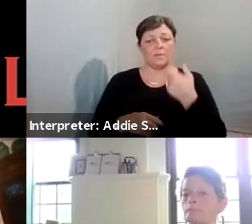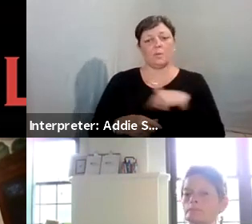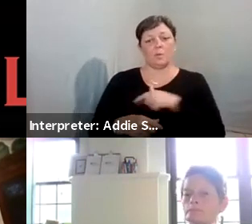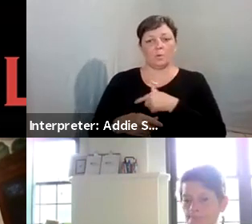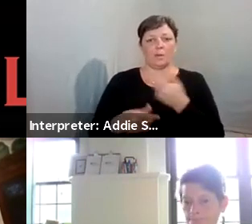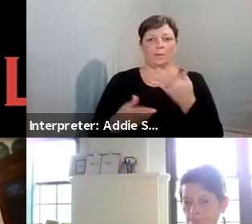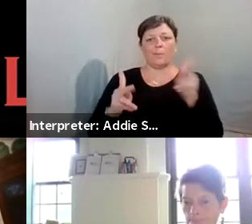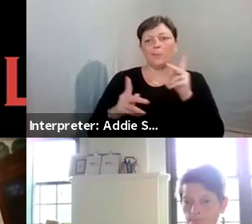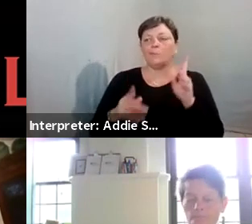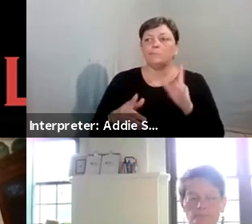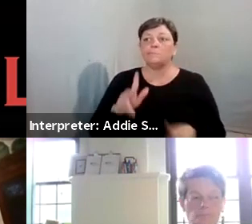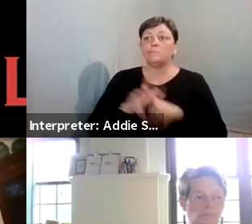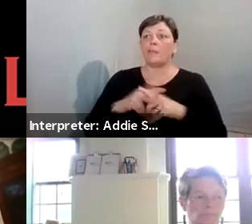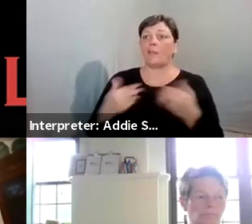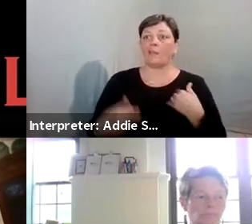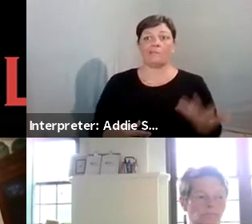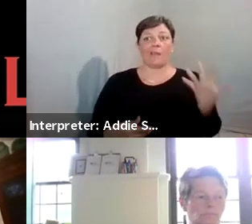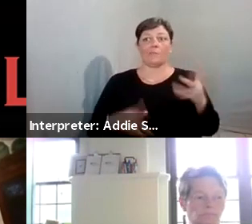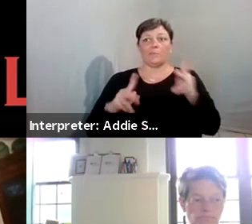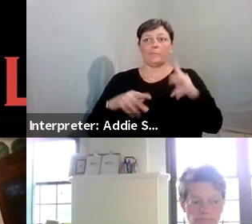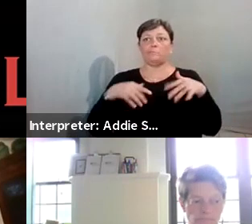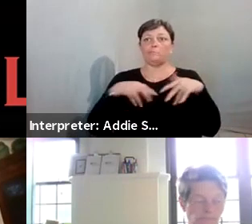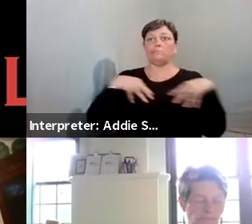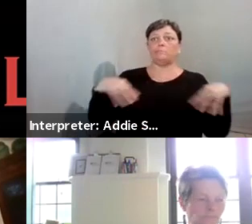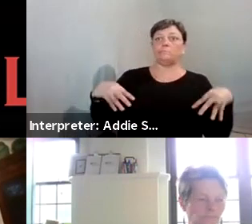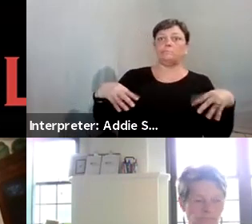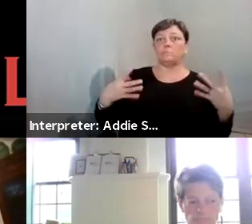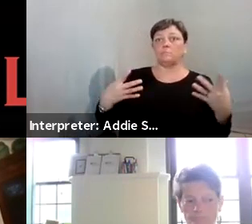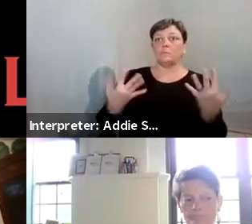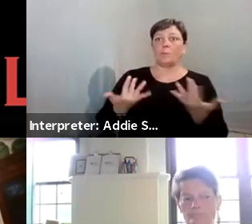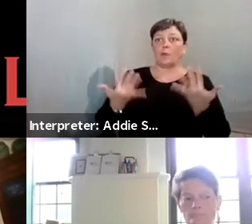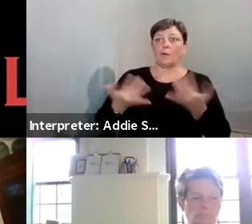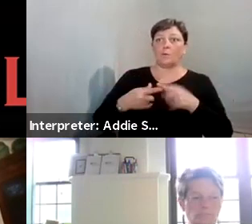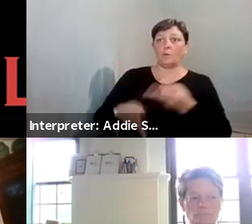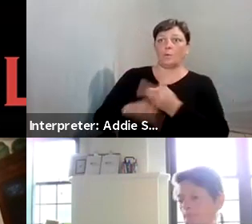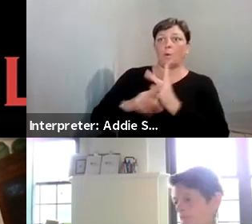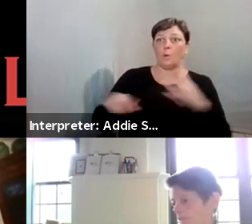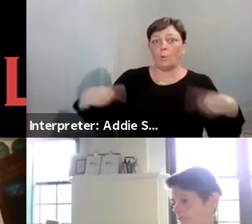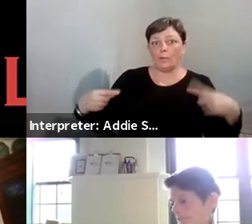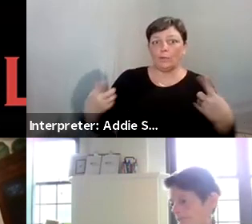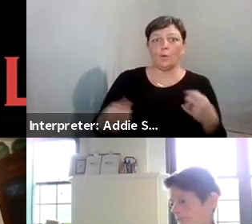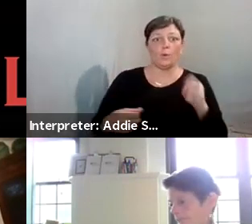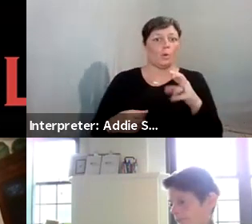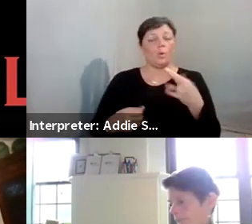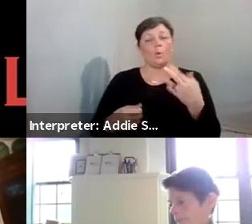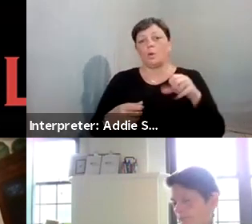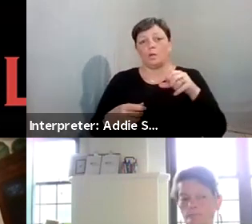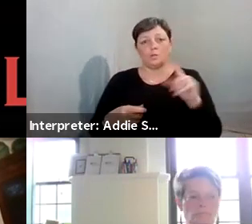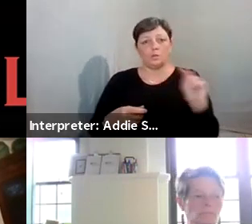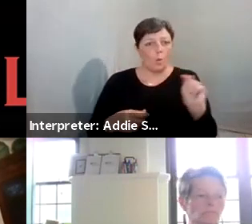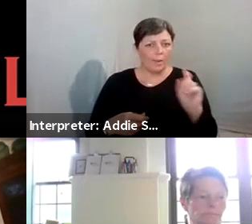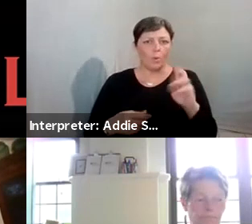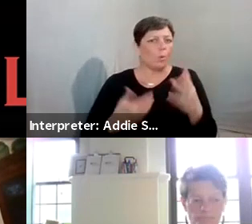just dropped in, having 5 people standing around waiting to borrow a wheelchair or a commode or whatever it was that they